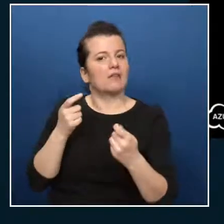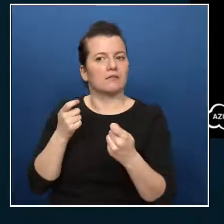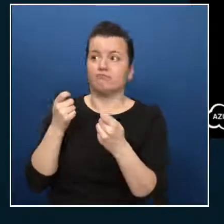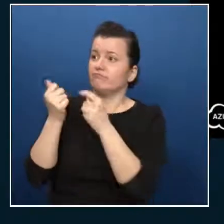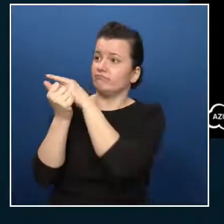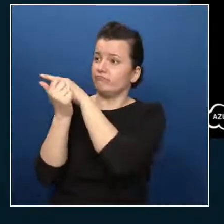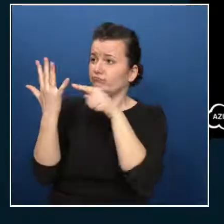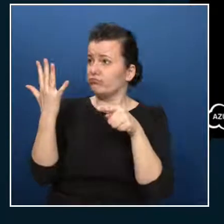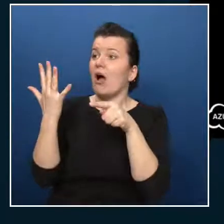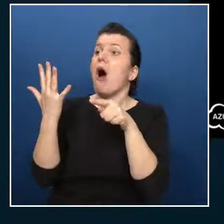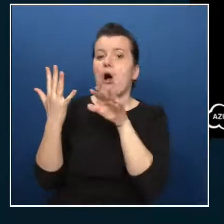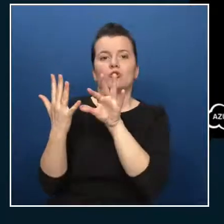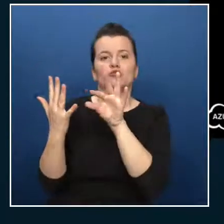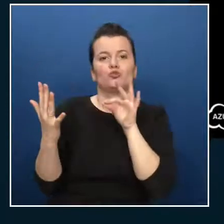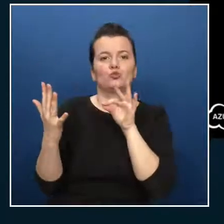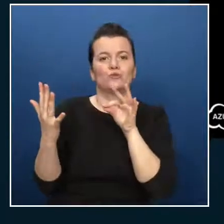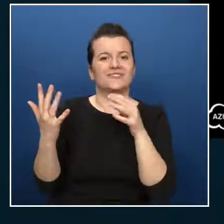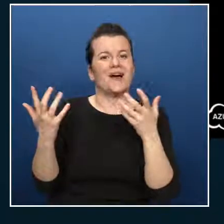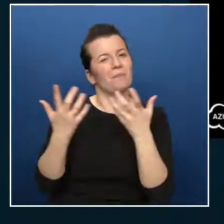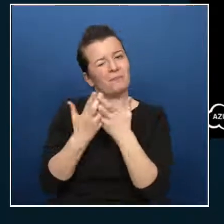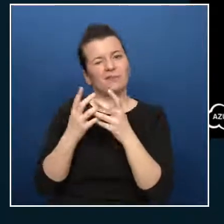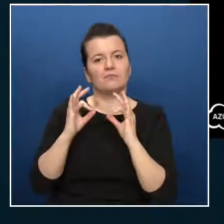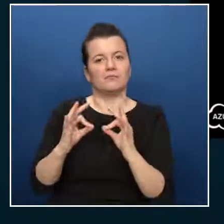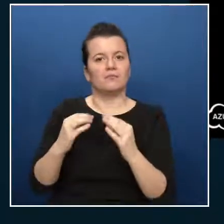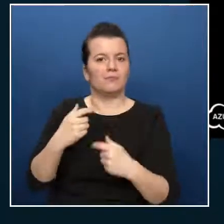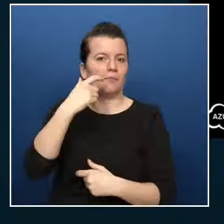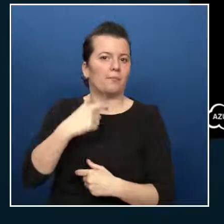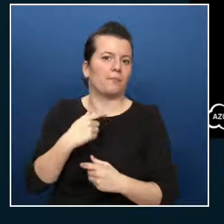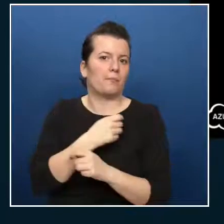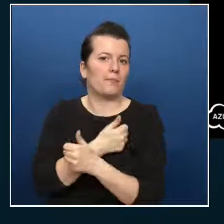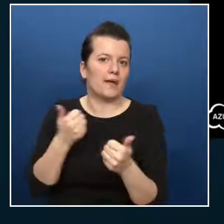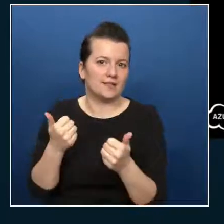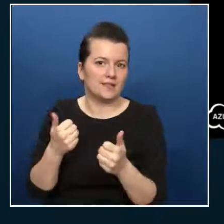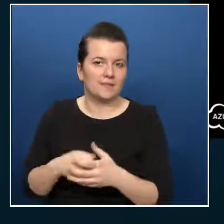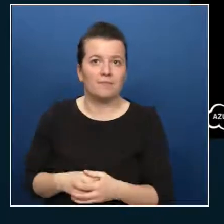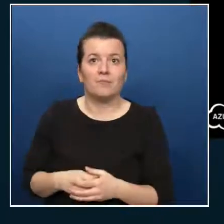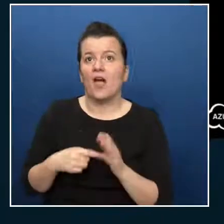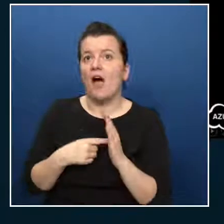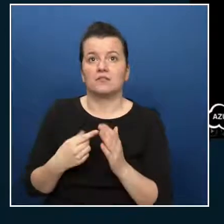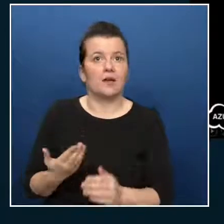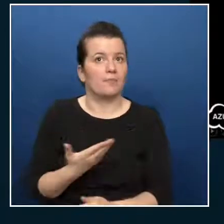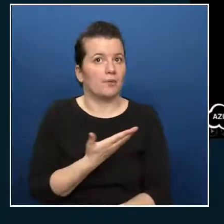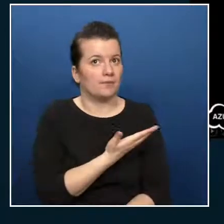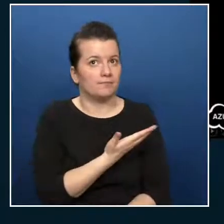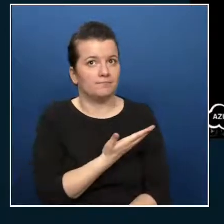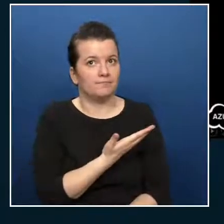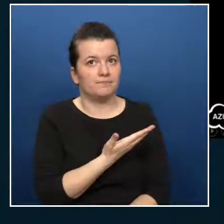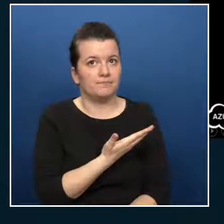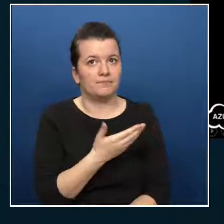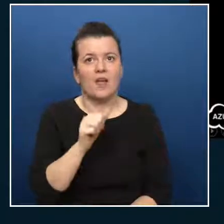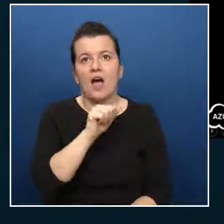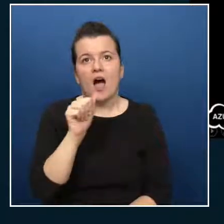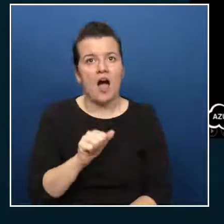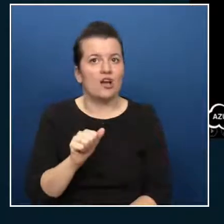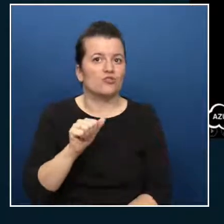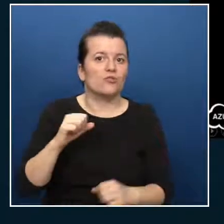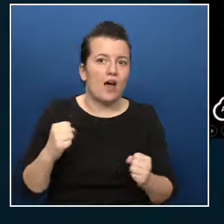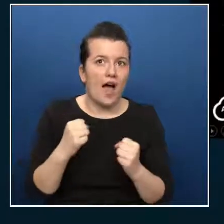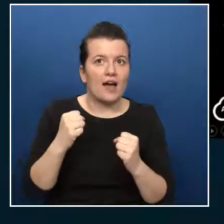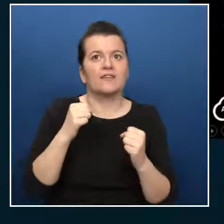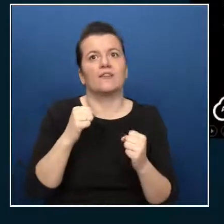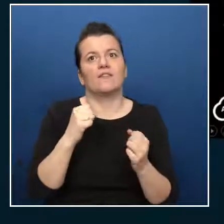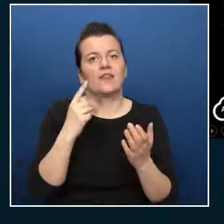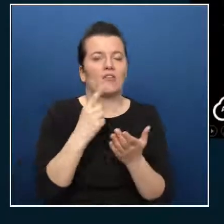system. So there's Azure Active Directory and Microsoft Graph and